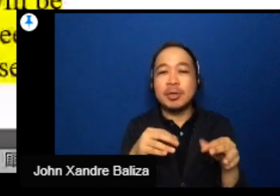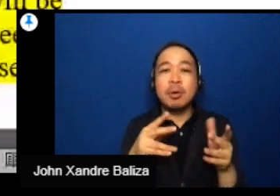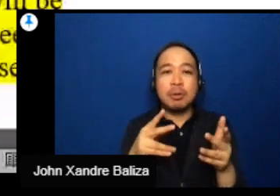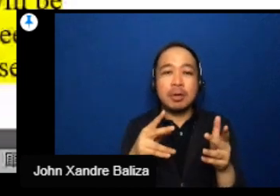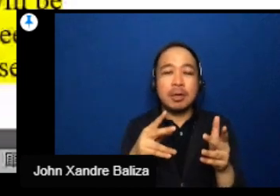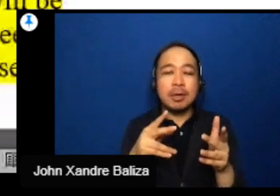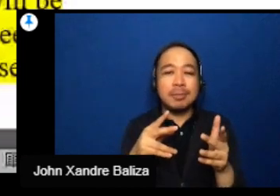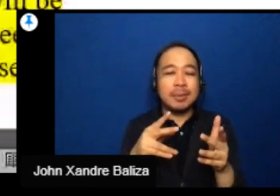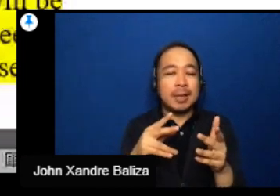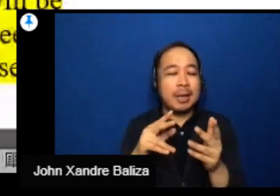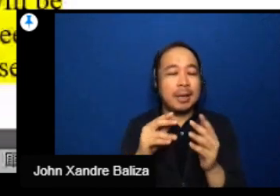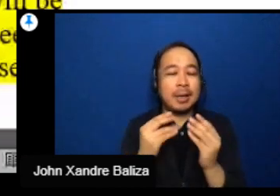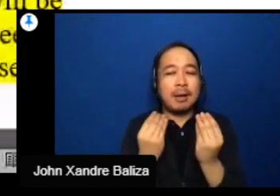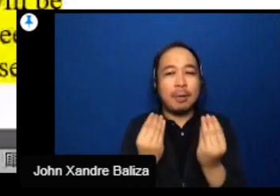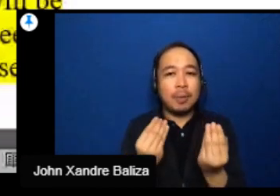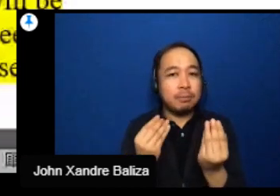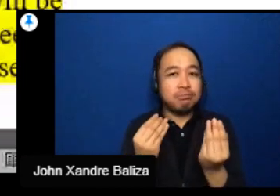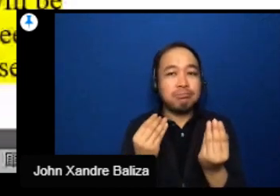the